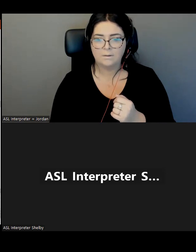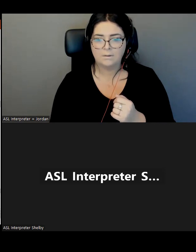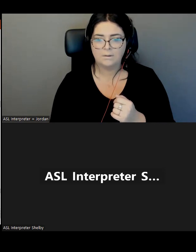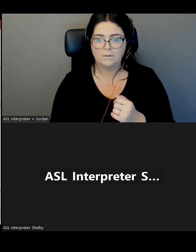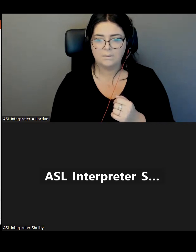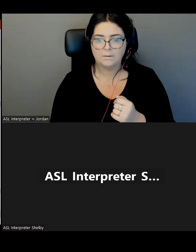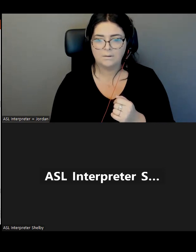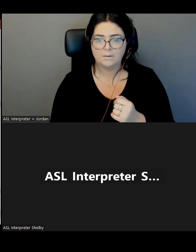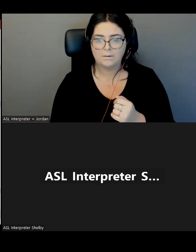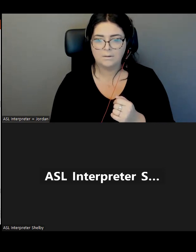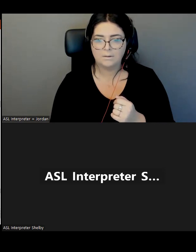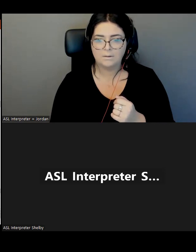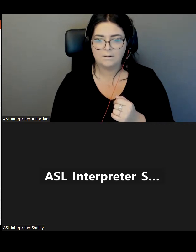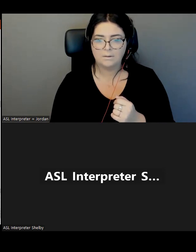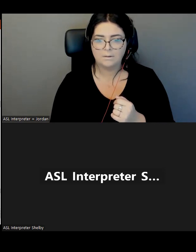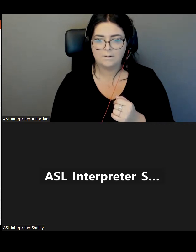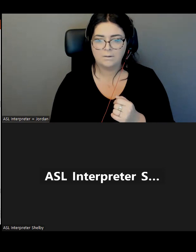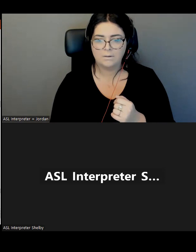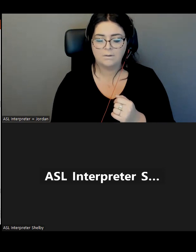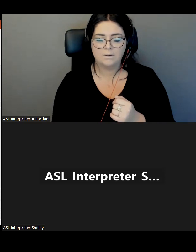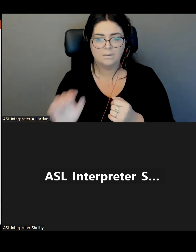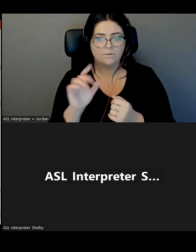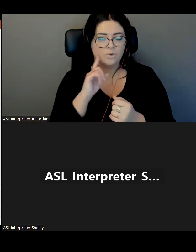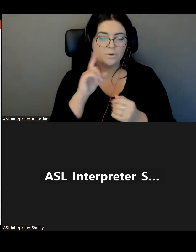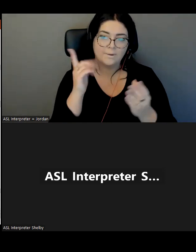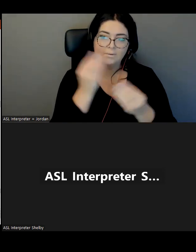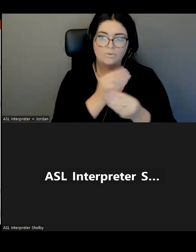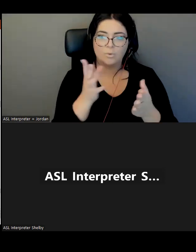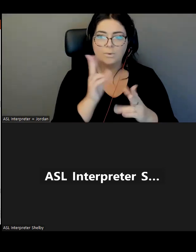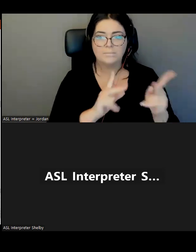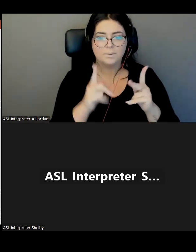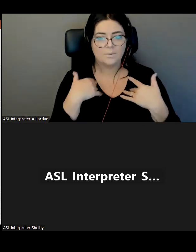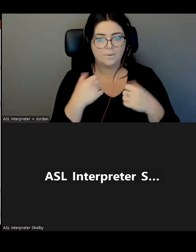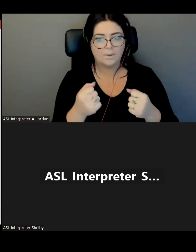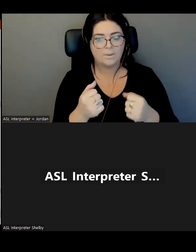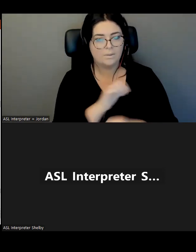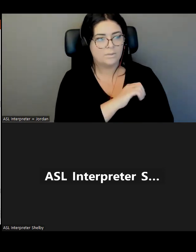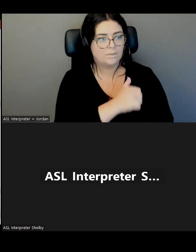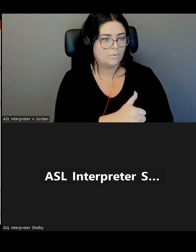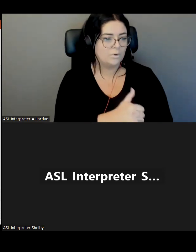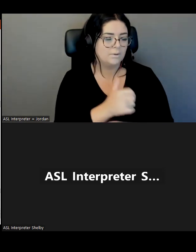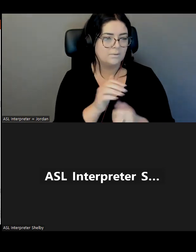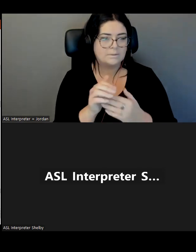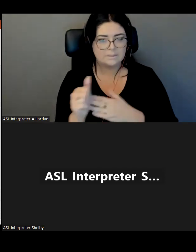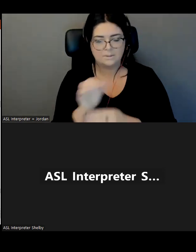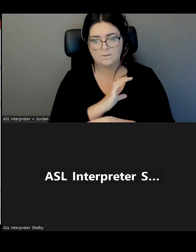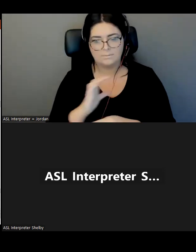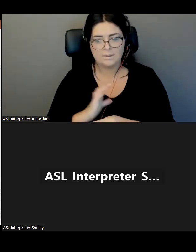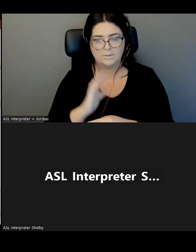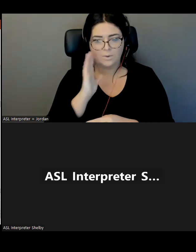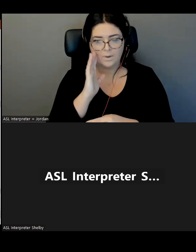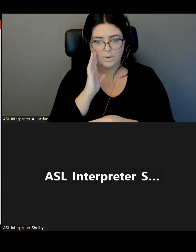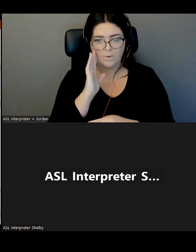others on our steering committee or within the health authority. So, you know, I know it's always the grunt work at the end,